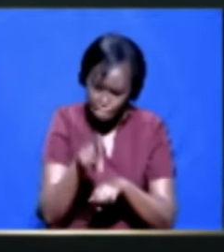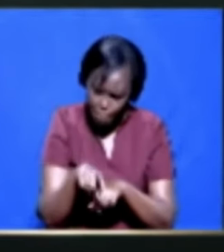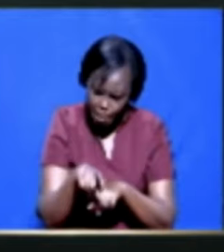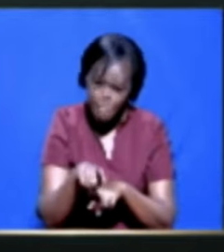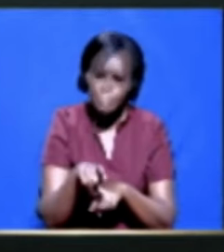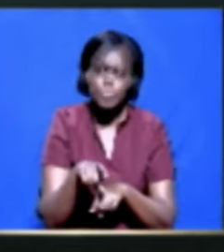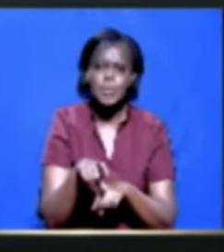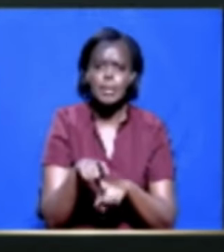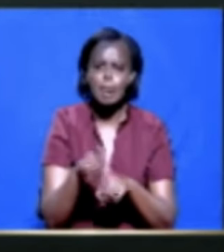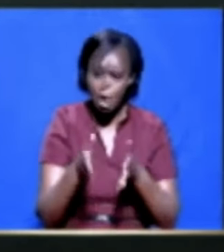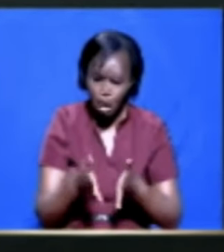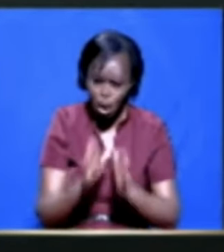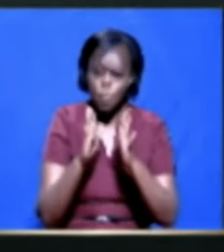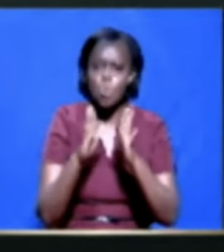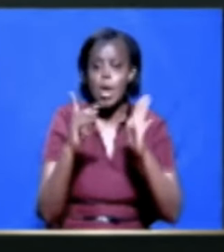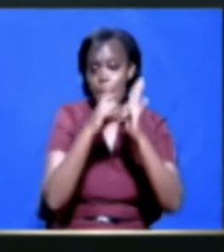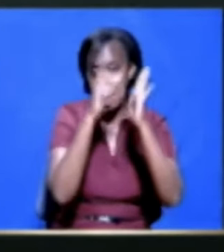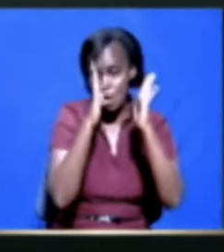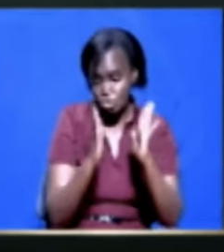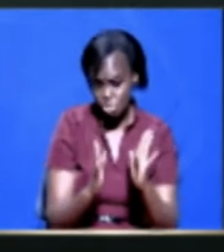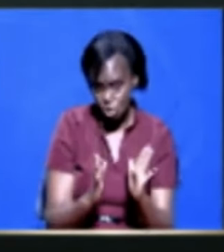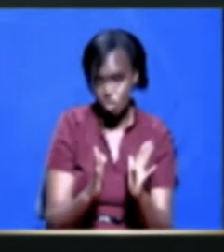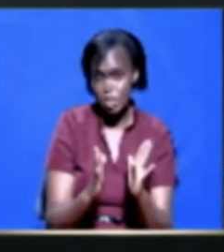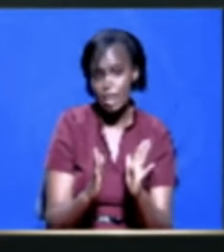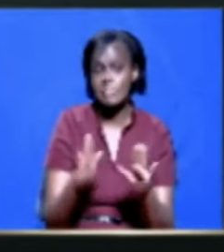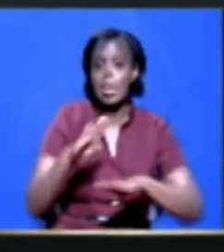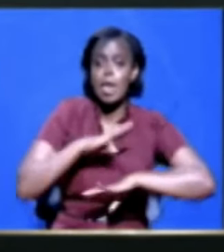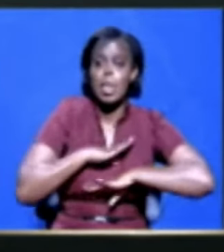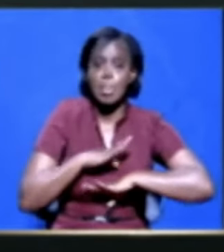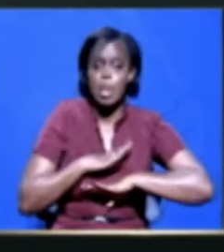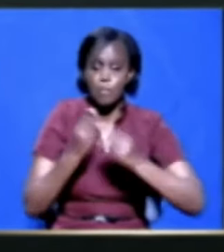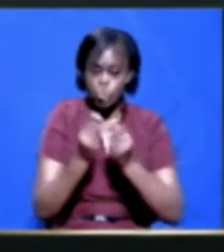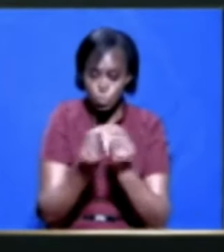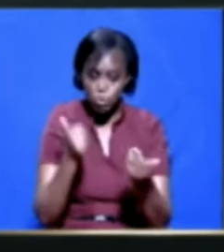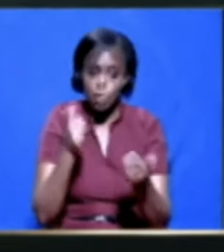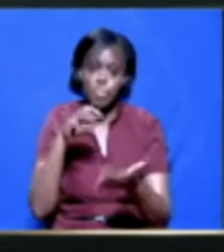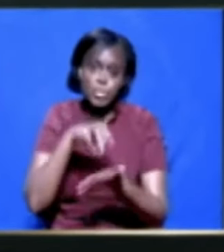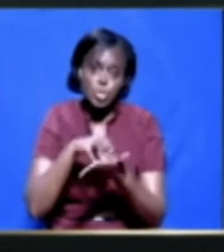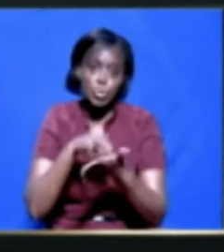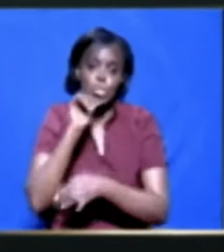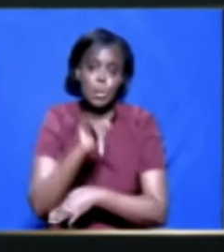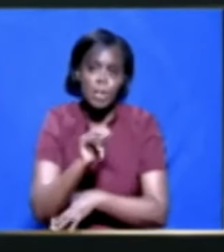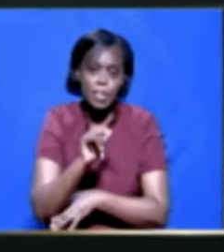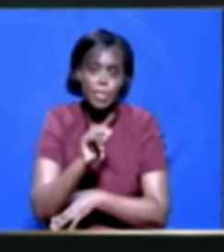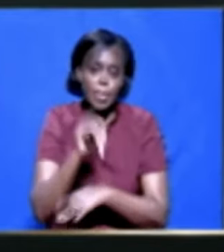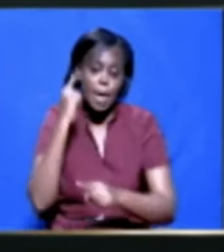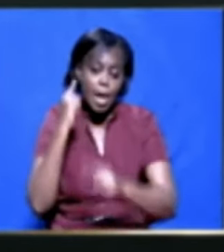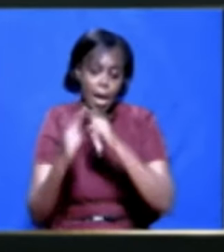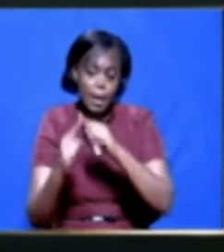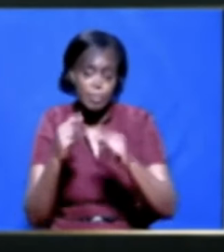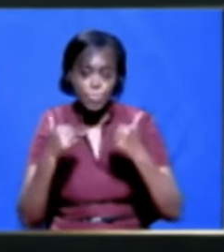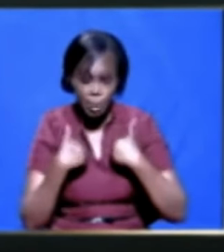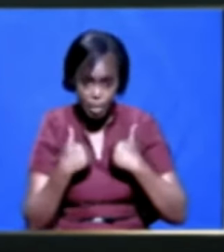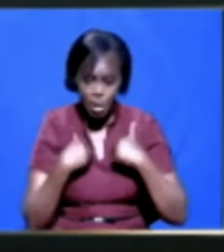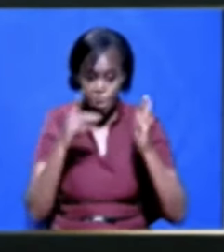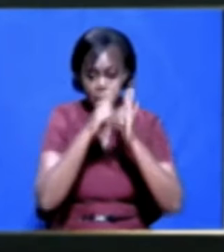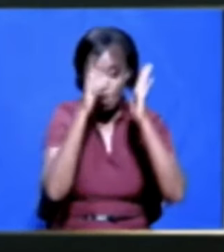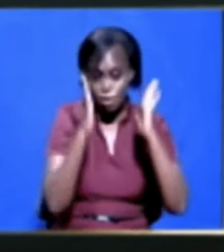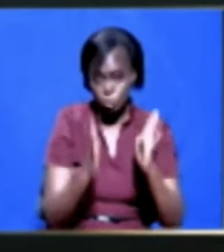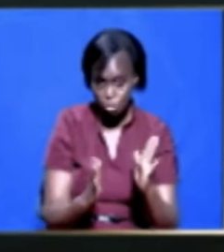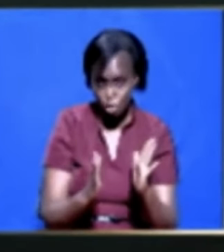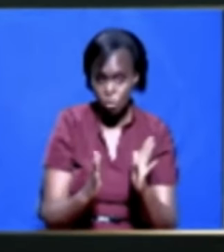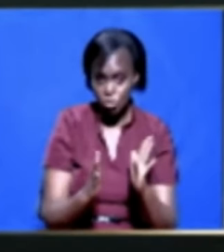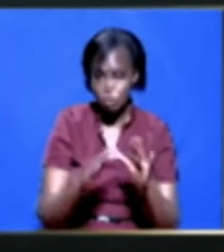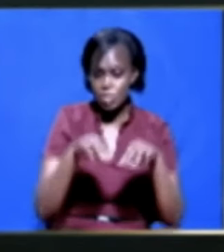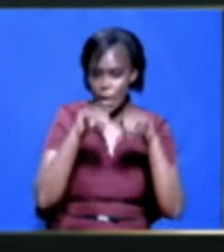must be enough doctors in the country to deal with the situations like that. I've had an experience of a doctor that's available